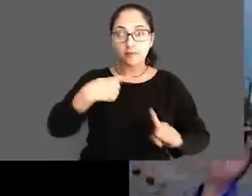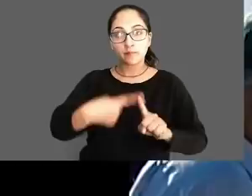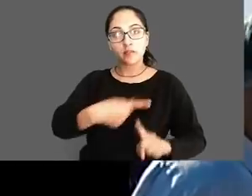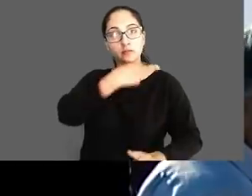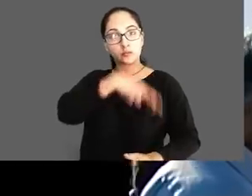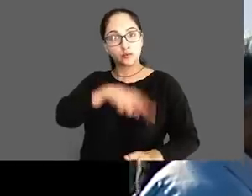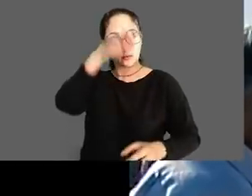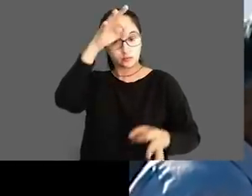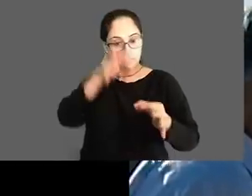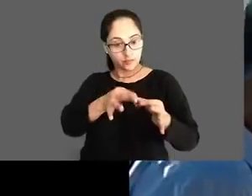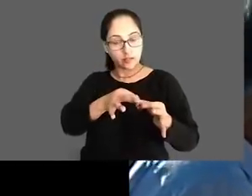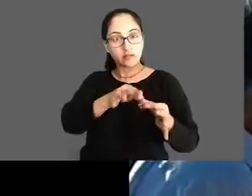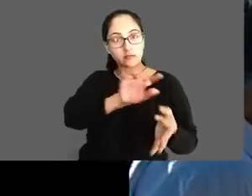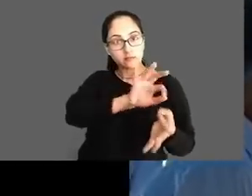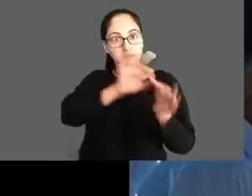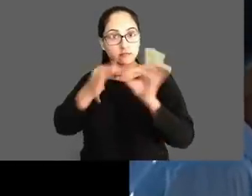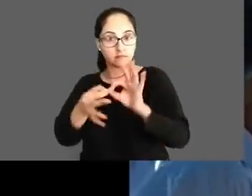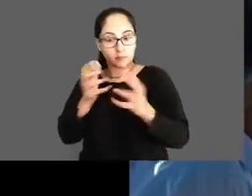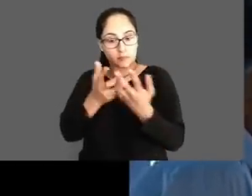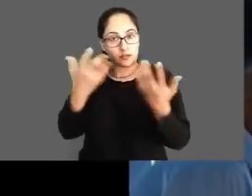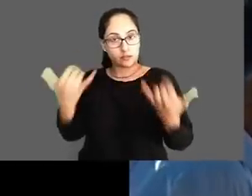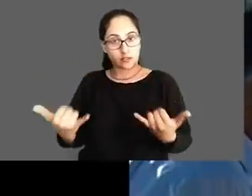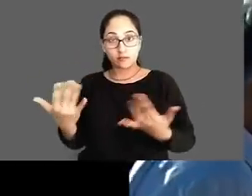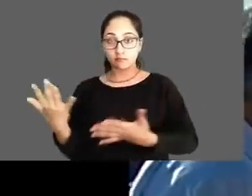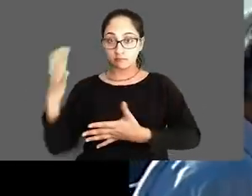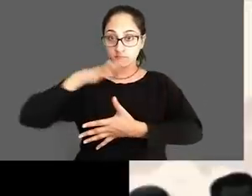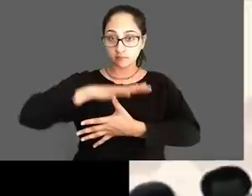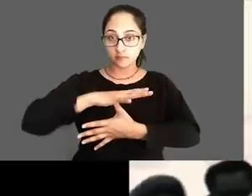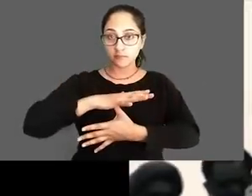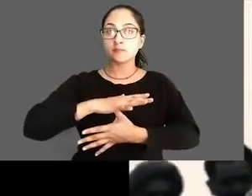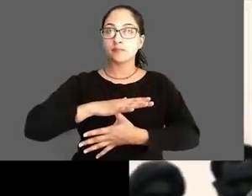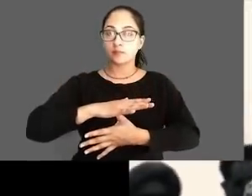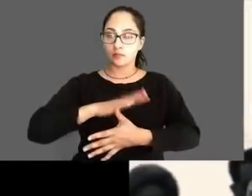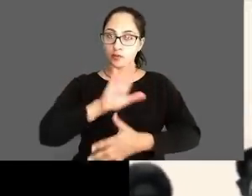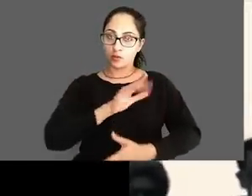faith, and he's responsible for their quality of life.